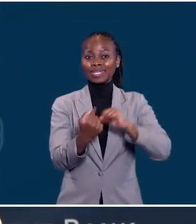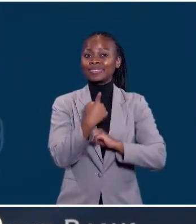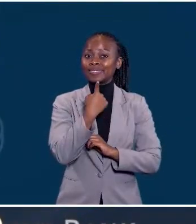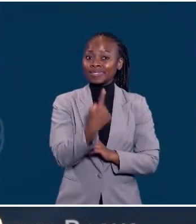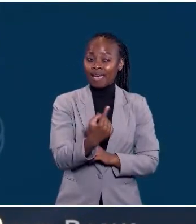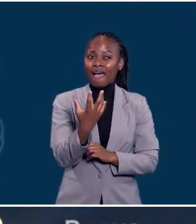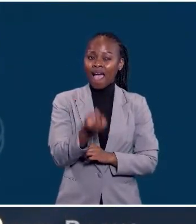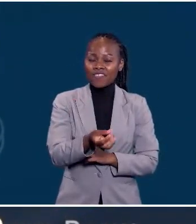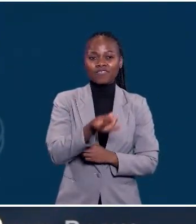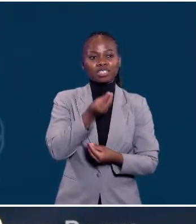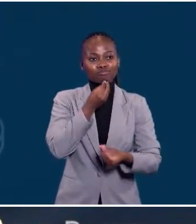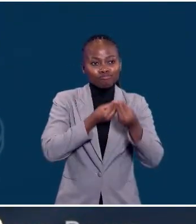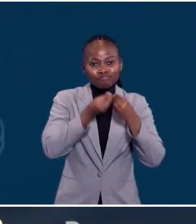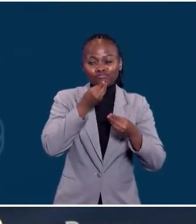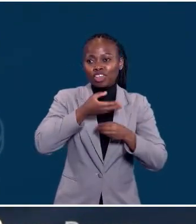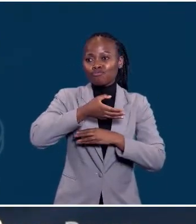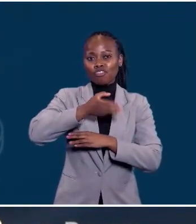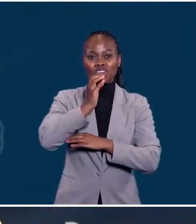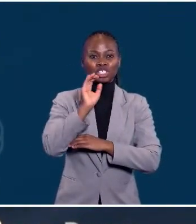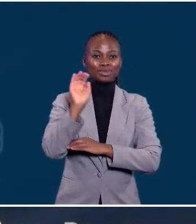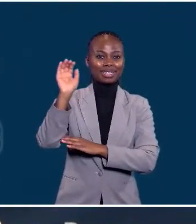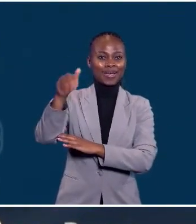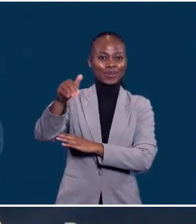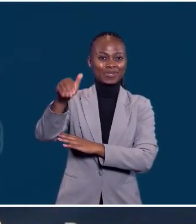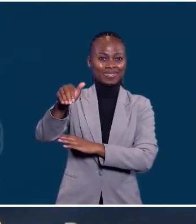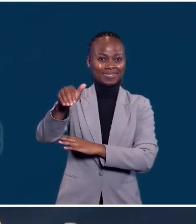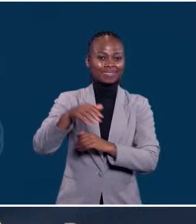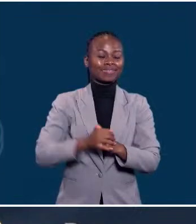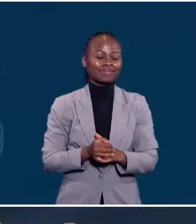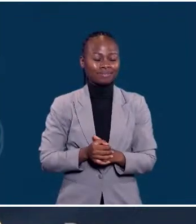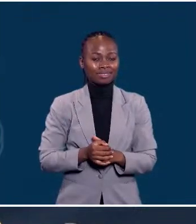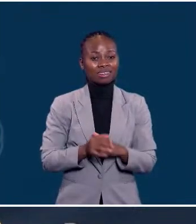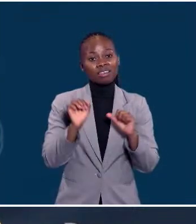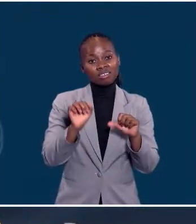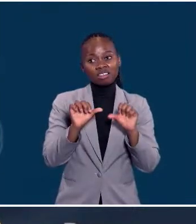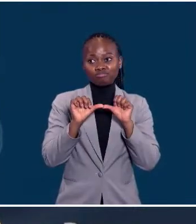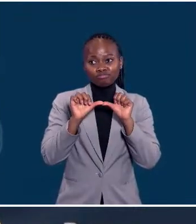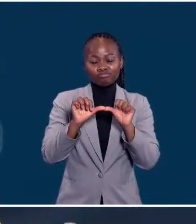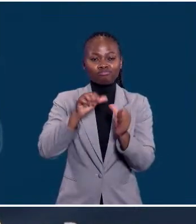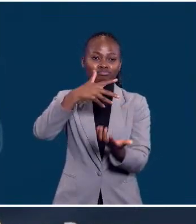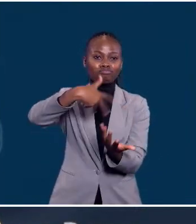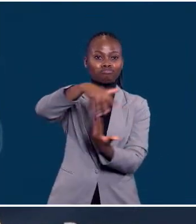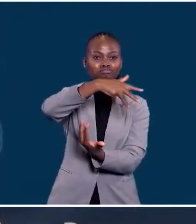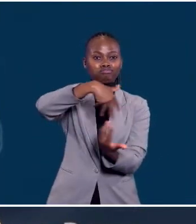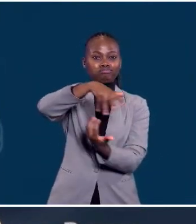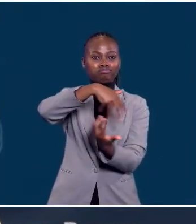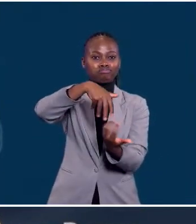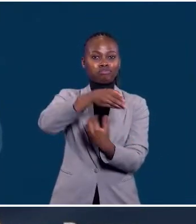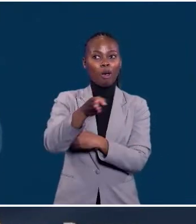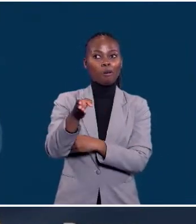are refreshments outside, and we can continue the conversations there.